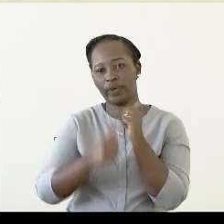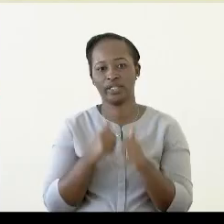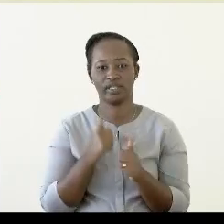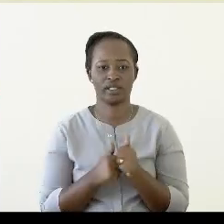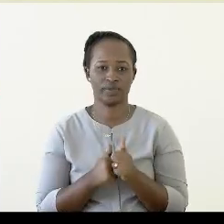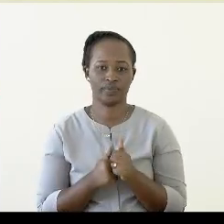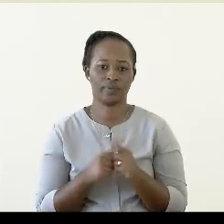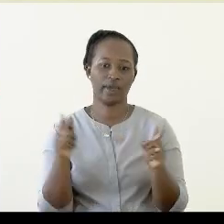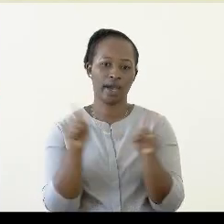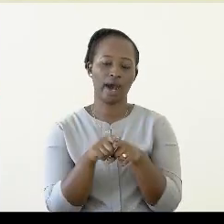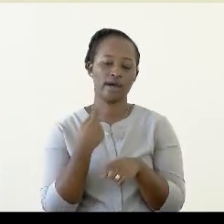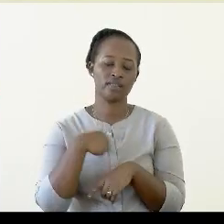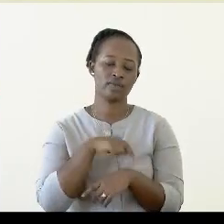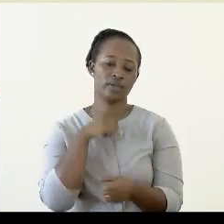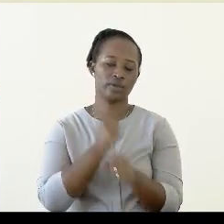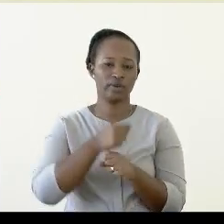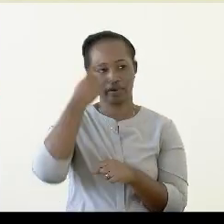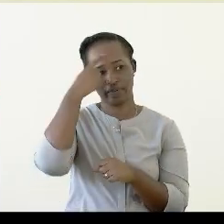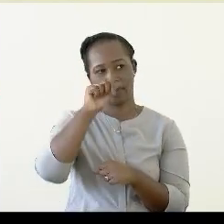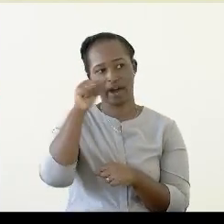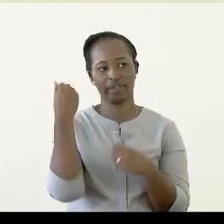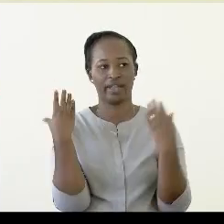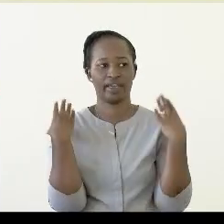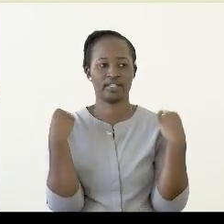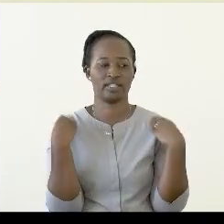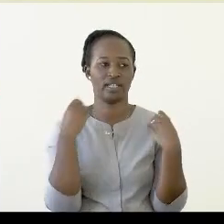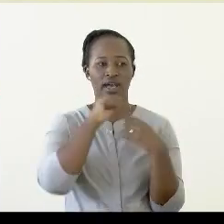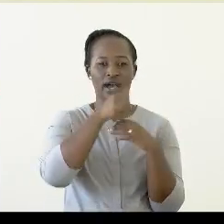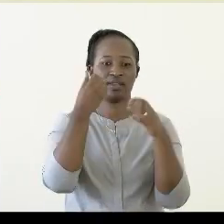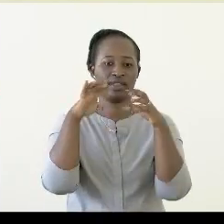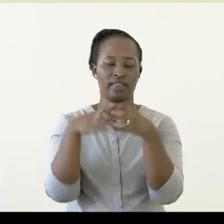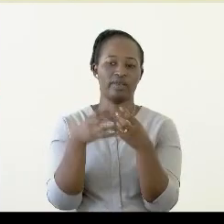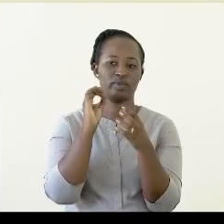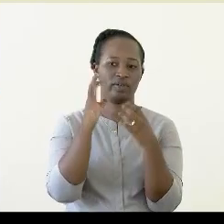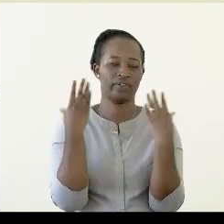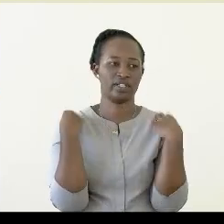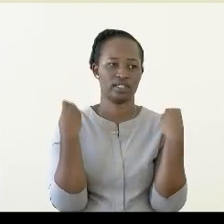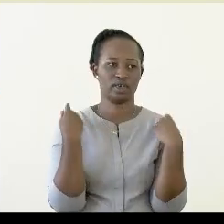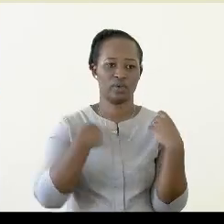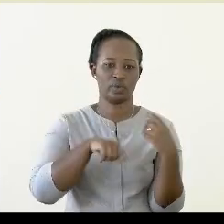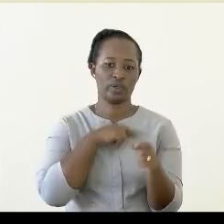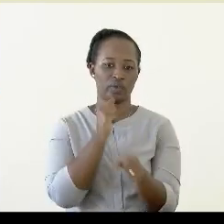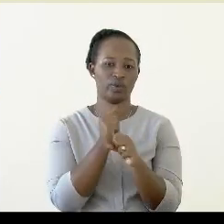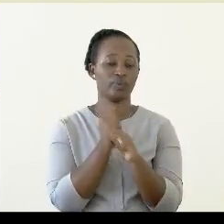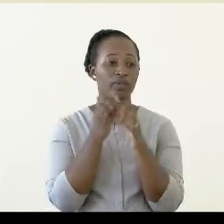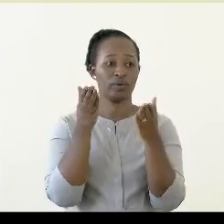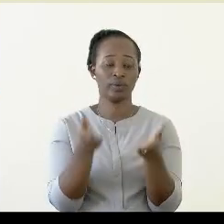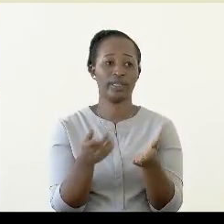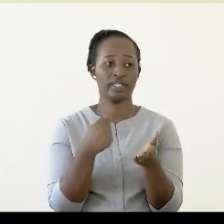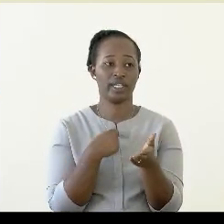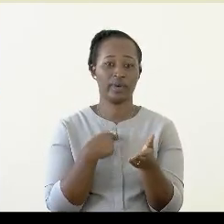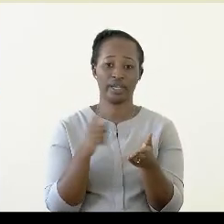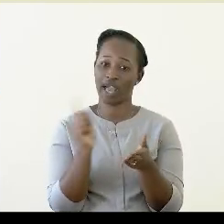as we will do for other exercises, other types of the exercises we'll do, today I will not give you